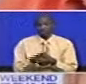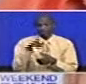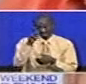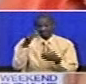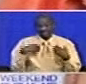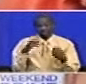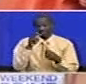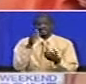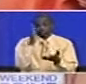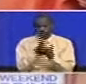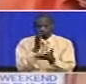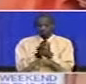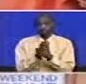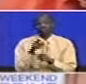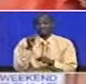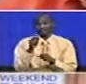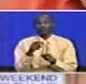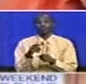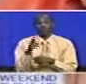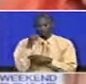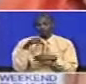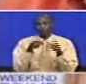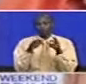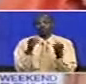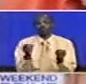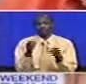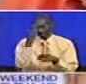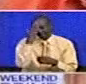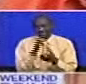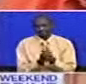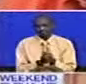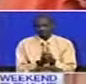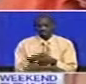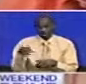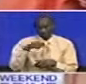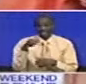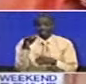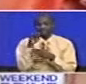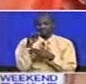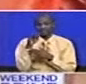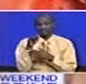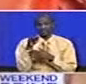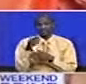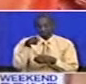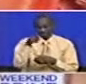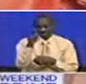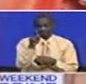credibility will be on the line on Monday. So we request them to